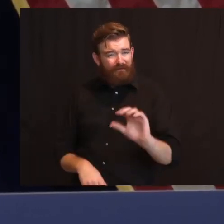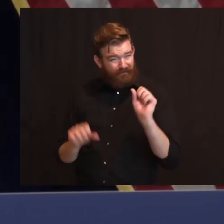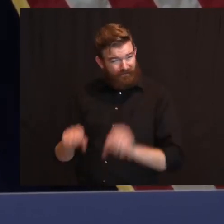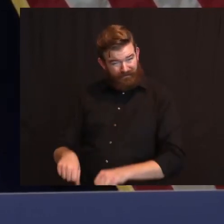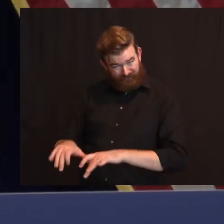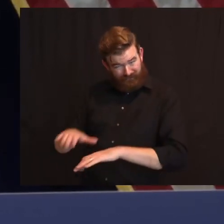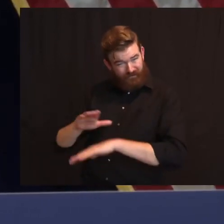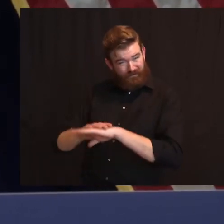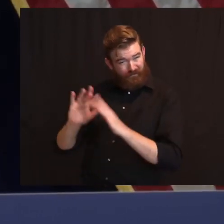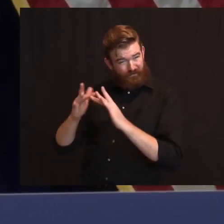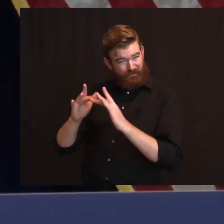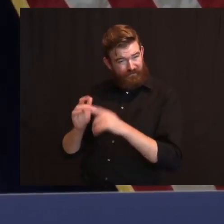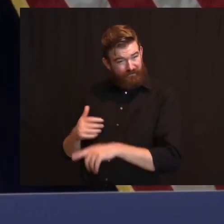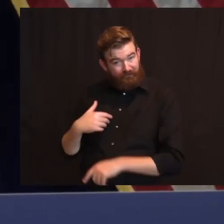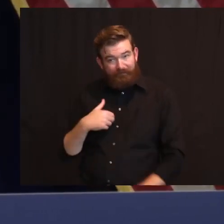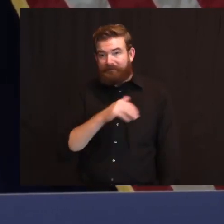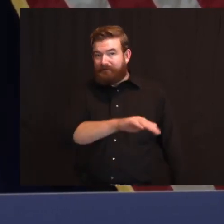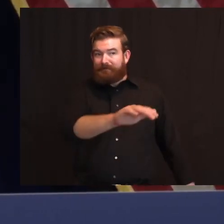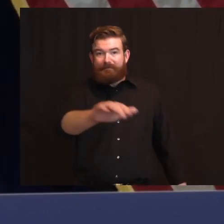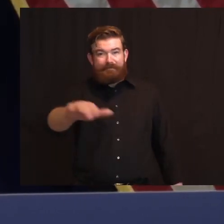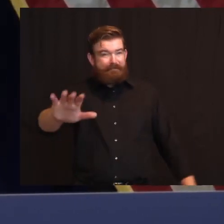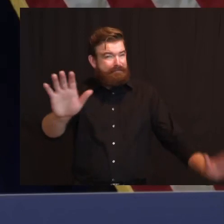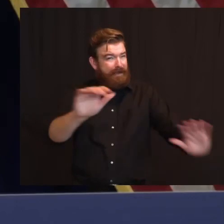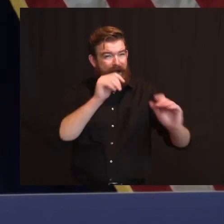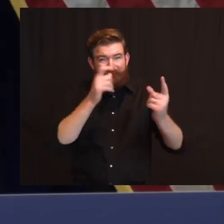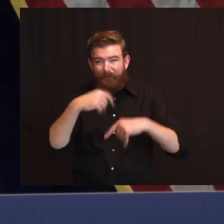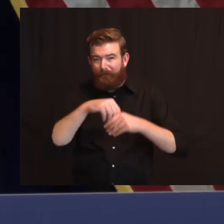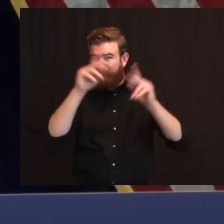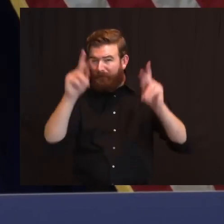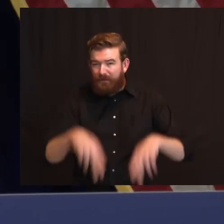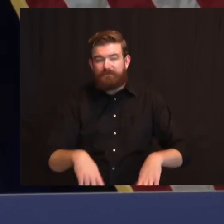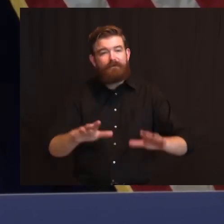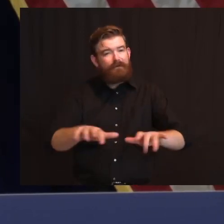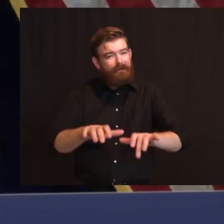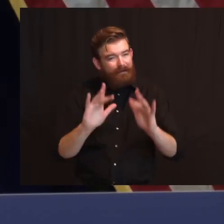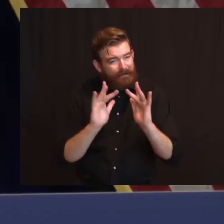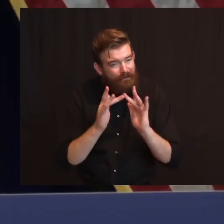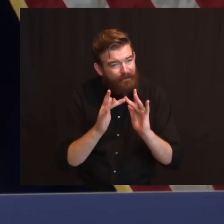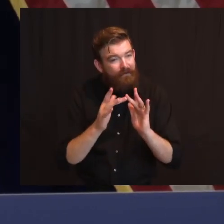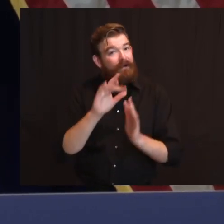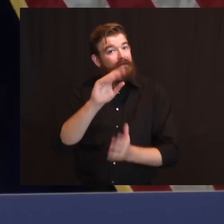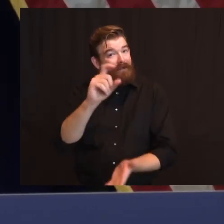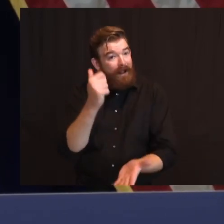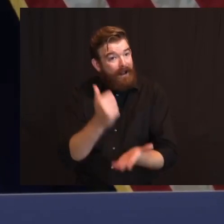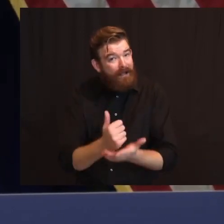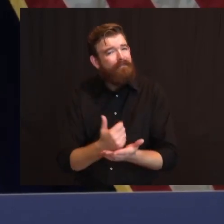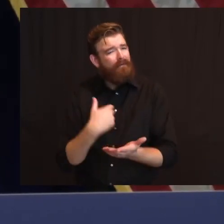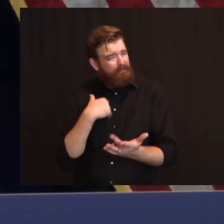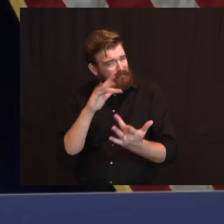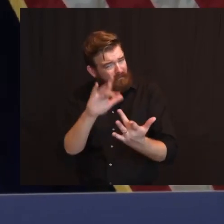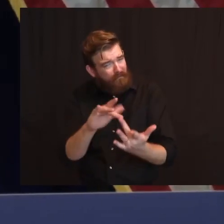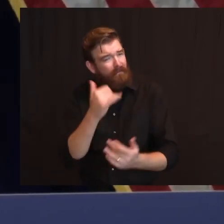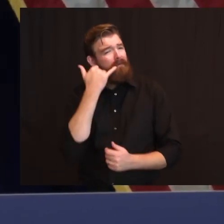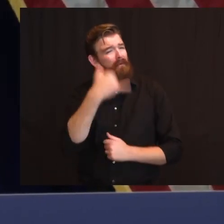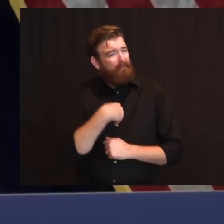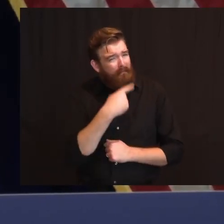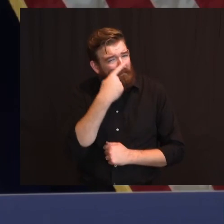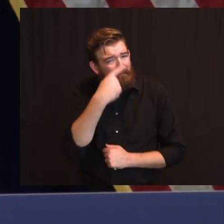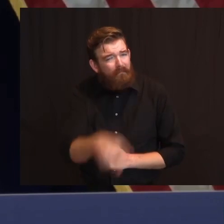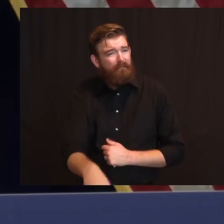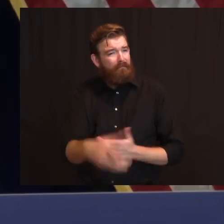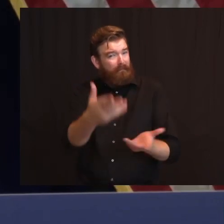telling people that. But yes, absolutely, I want to reach out to her. If she needs any assistance on the website,